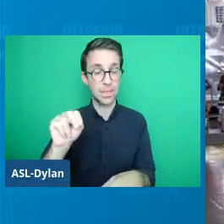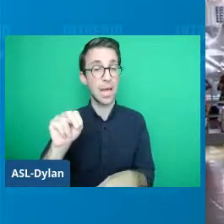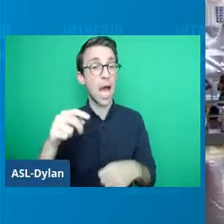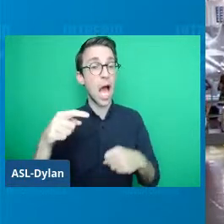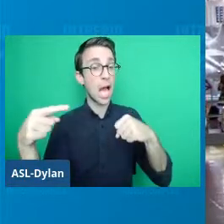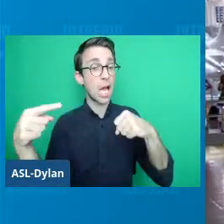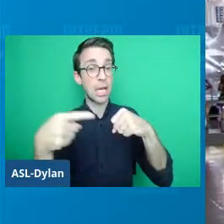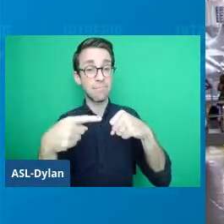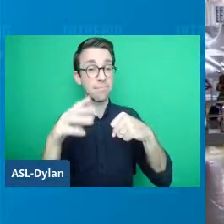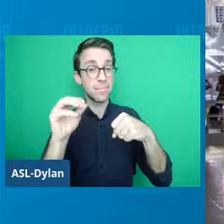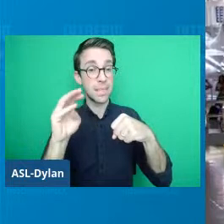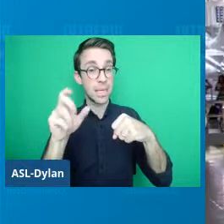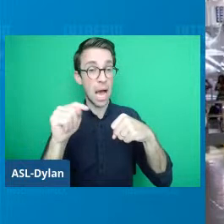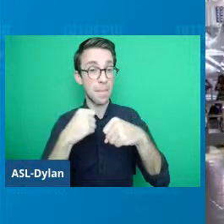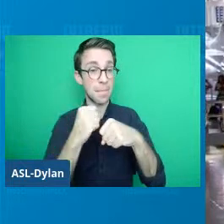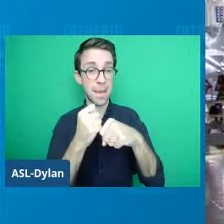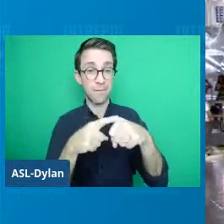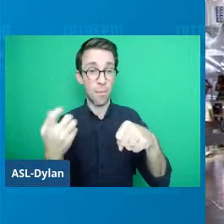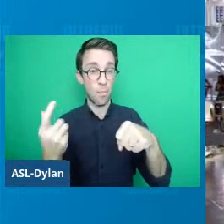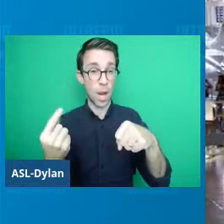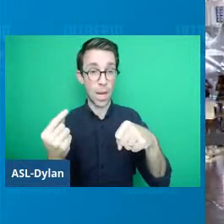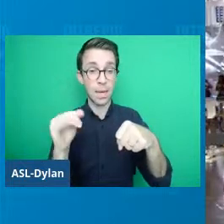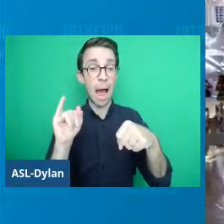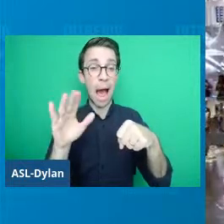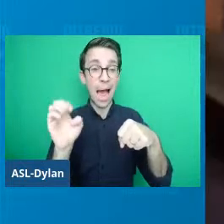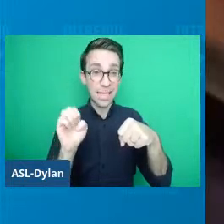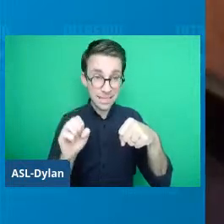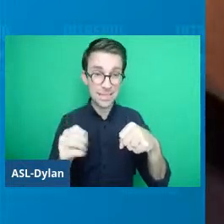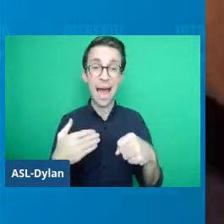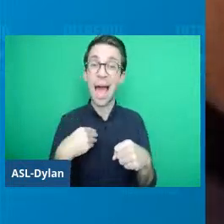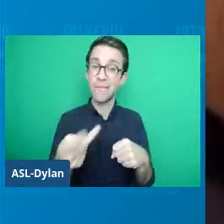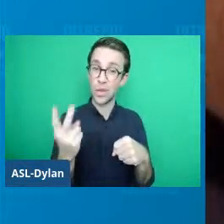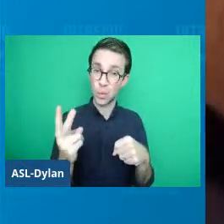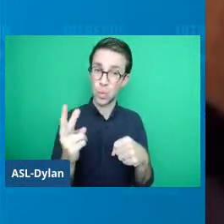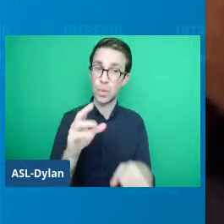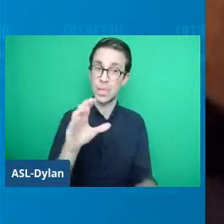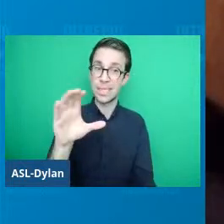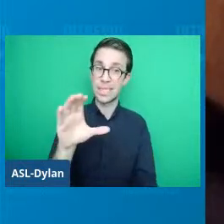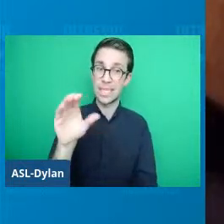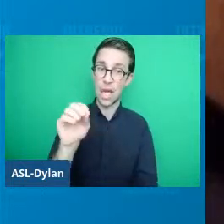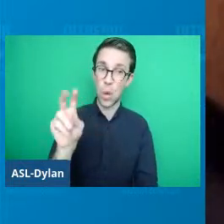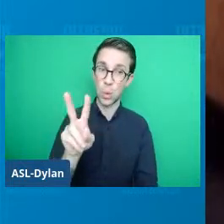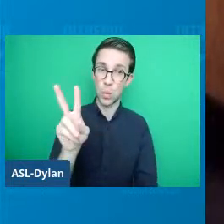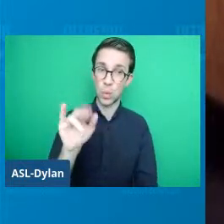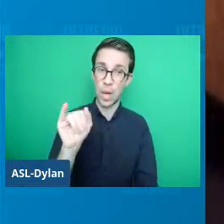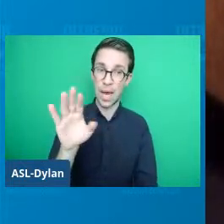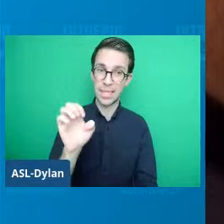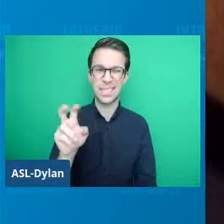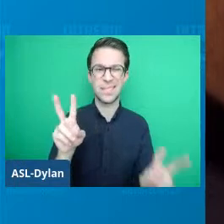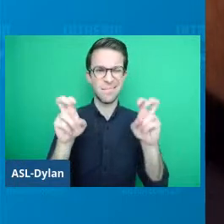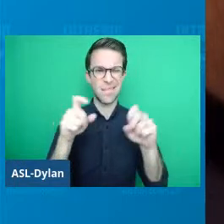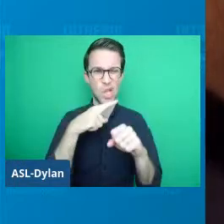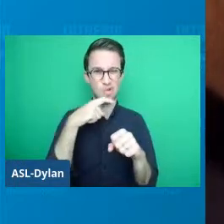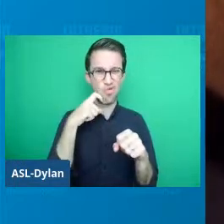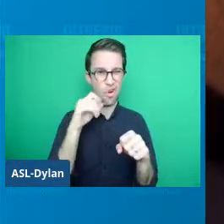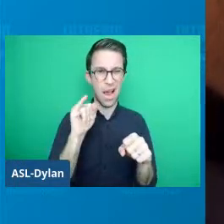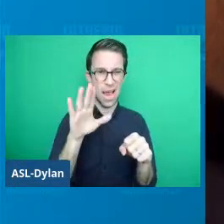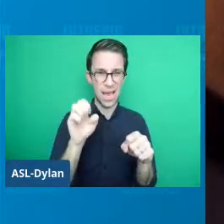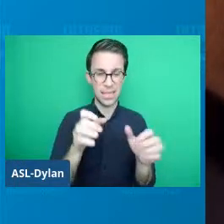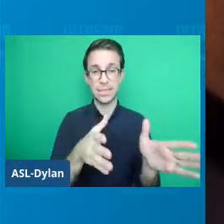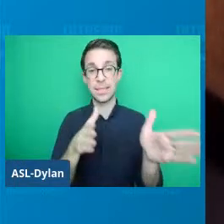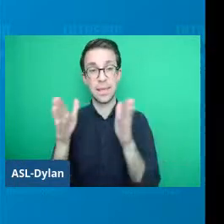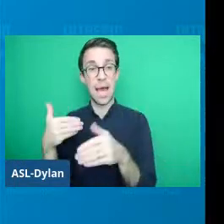ice comes in two different forms. We have carbon dioxide ice, what's known as dry ice, and we also